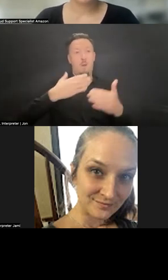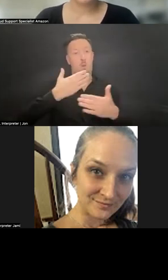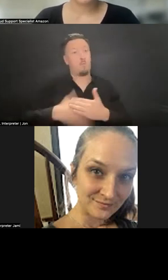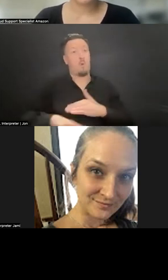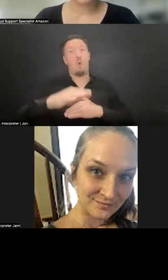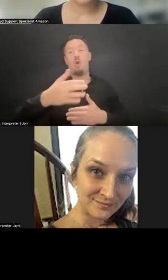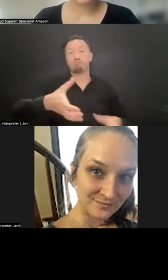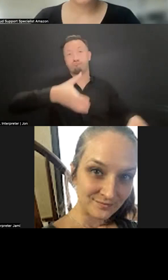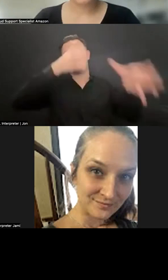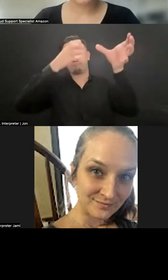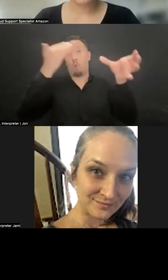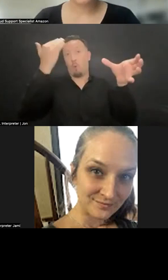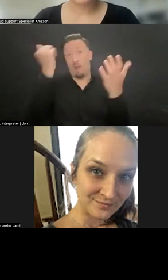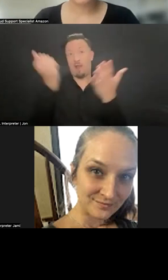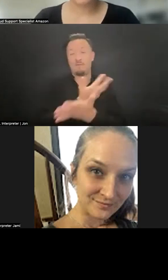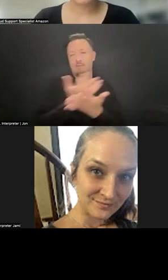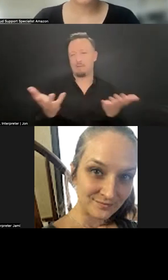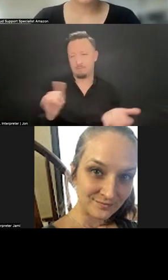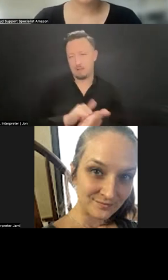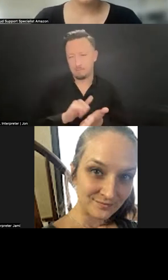of course. You learn.